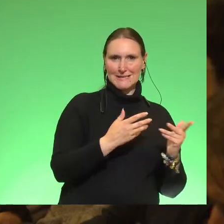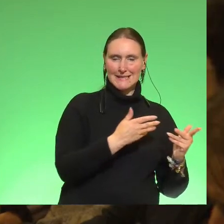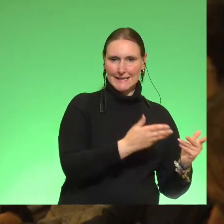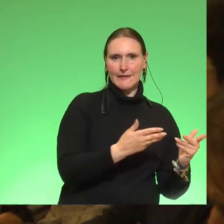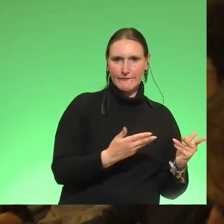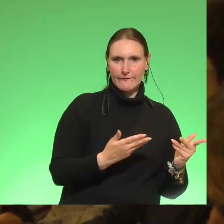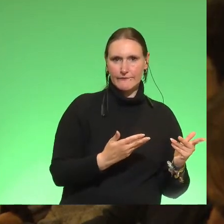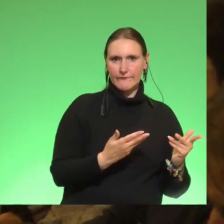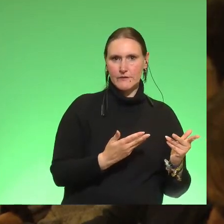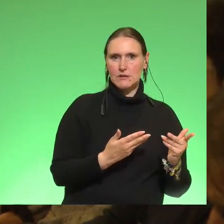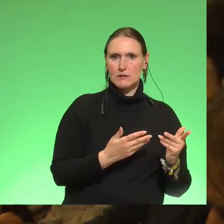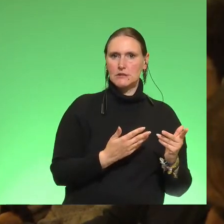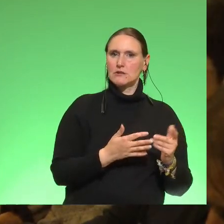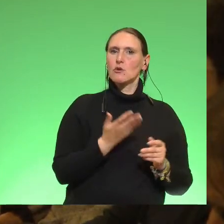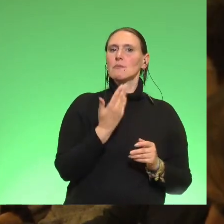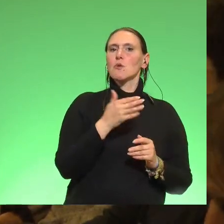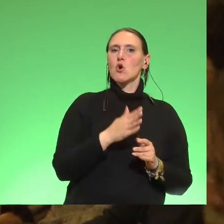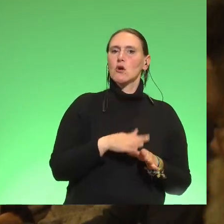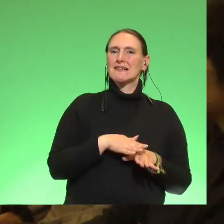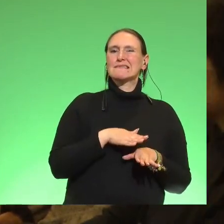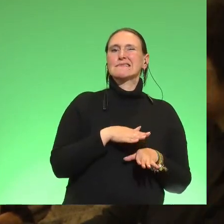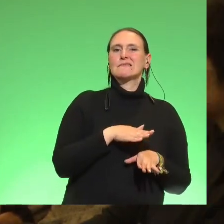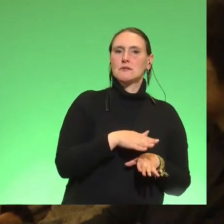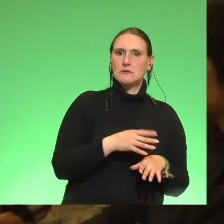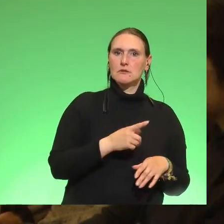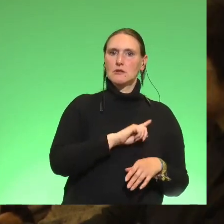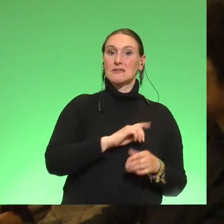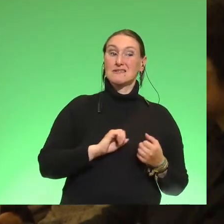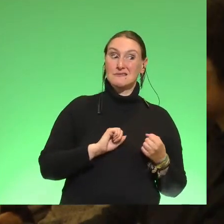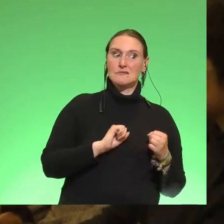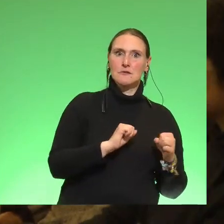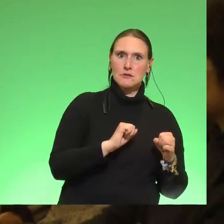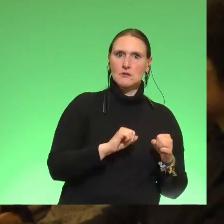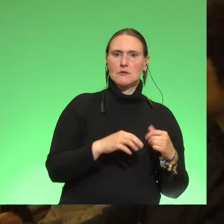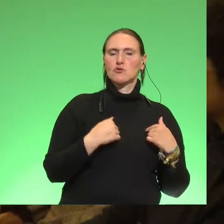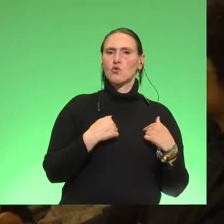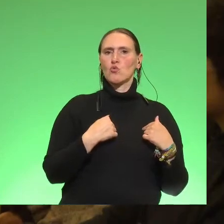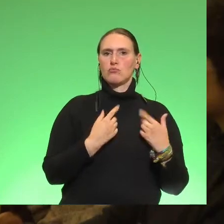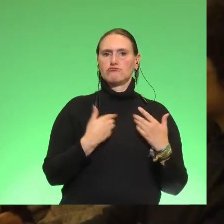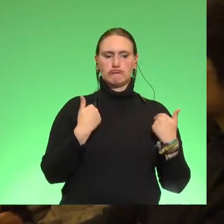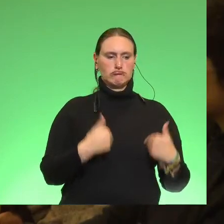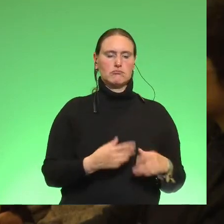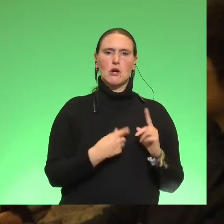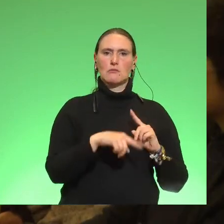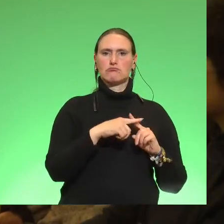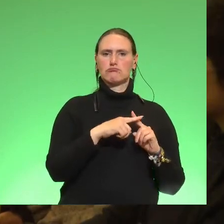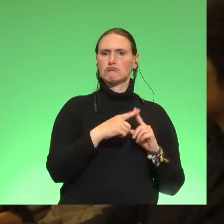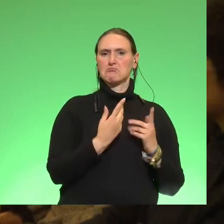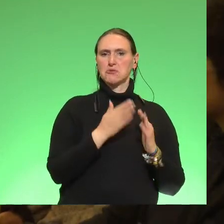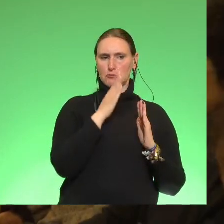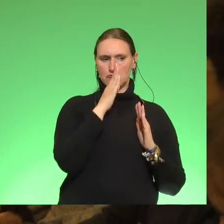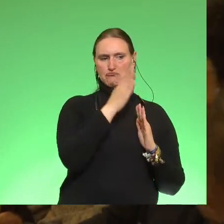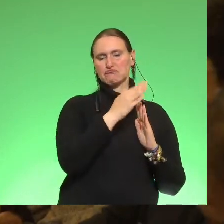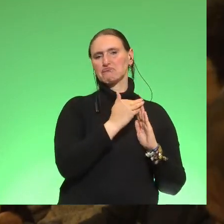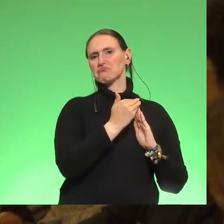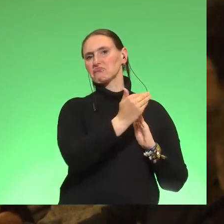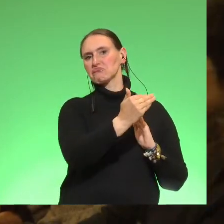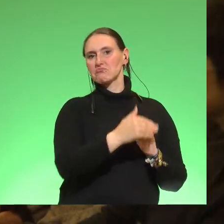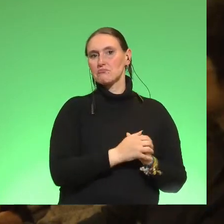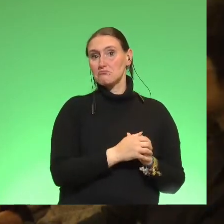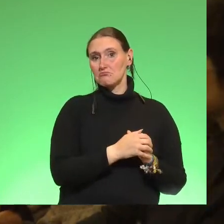small steps. So I'm personally very hopeful and optimistic about it. So thank